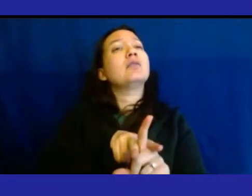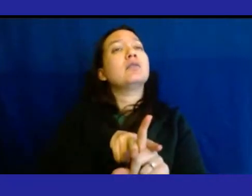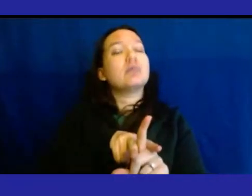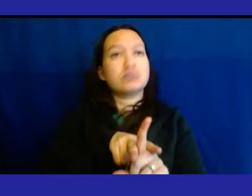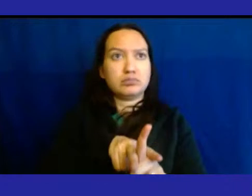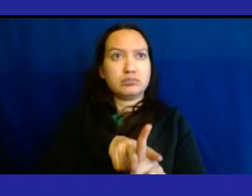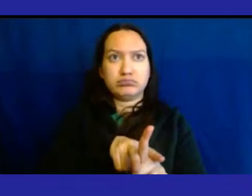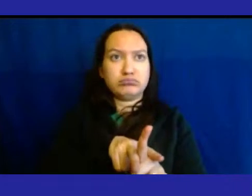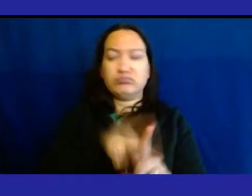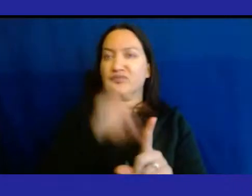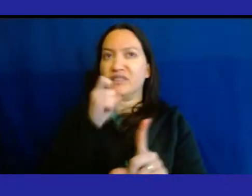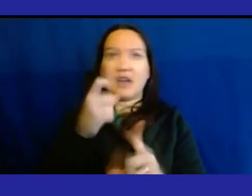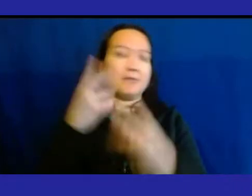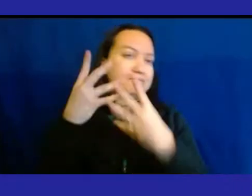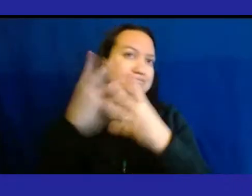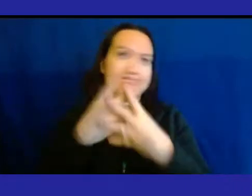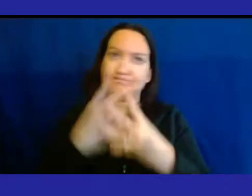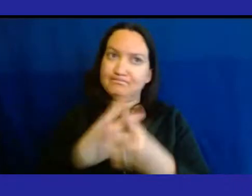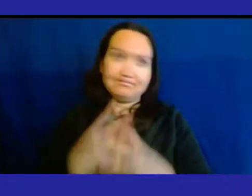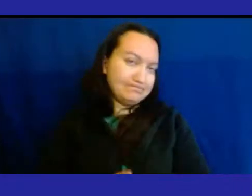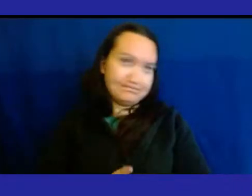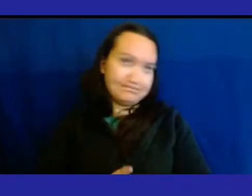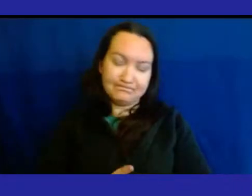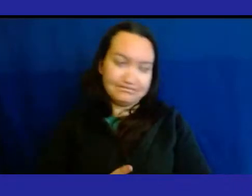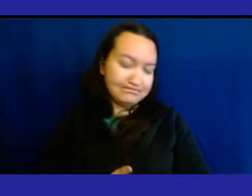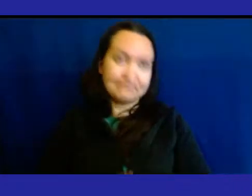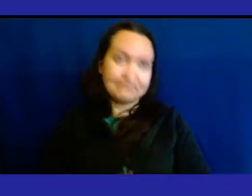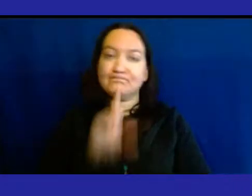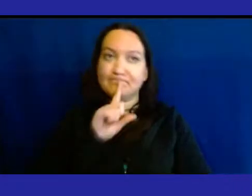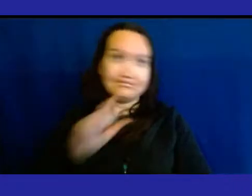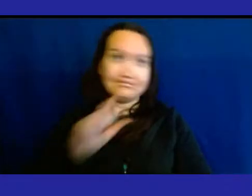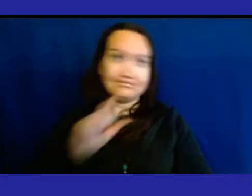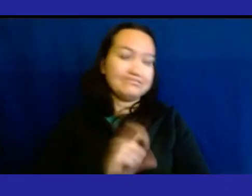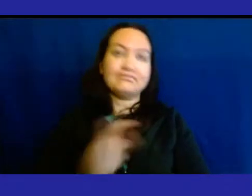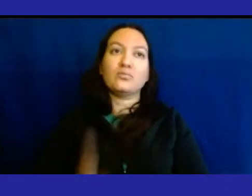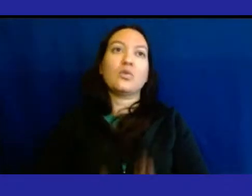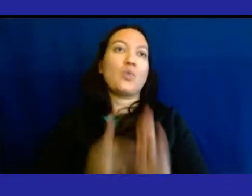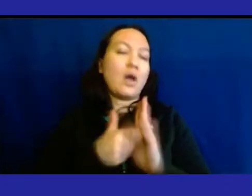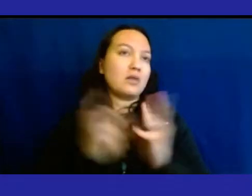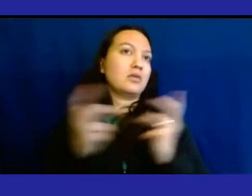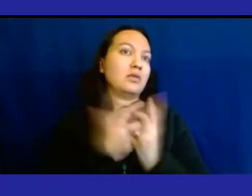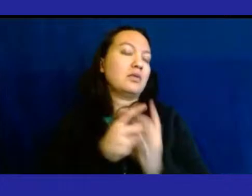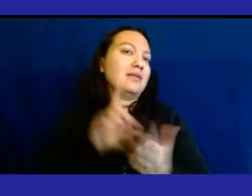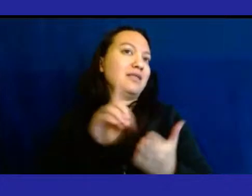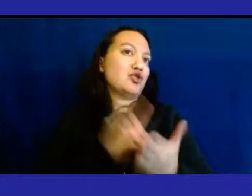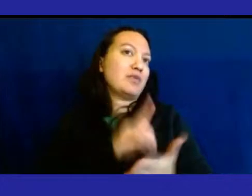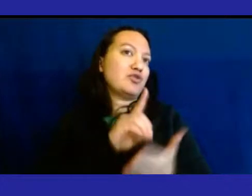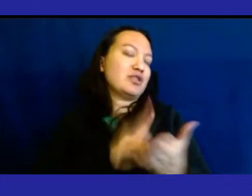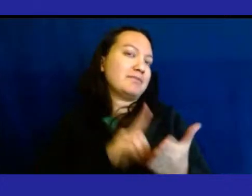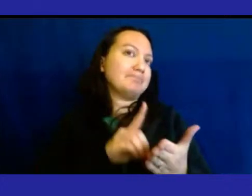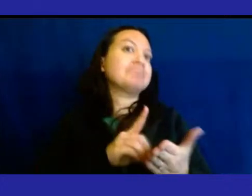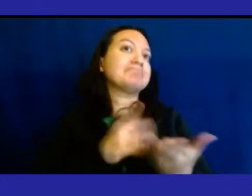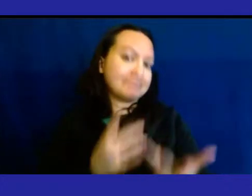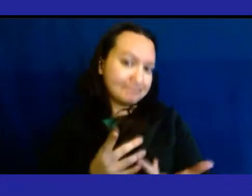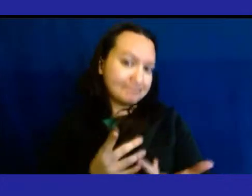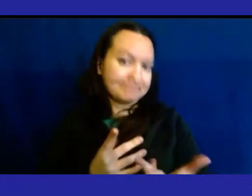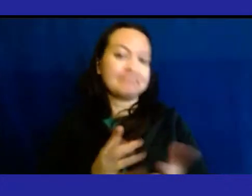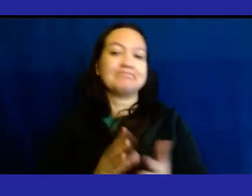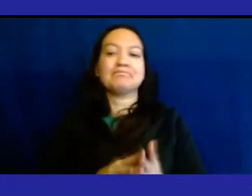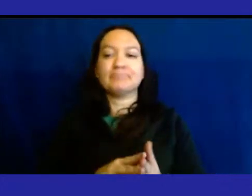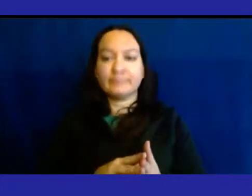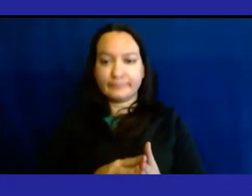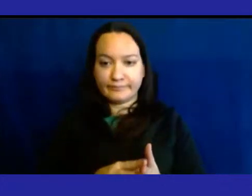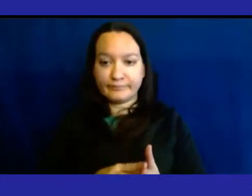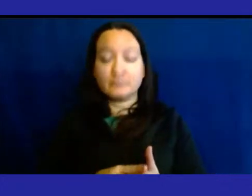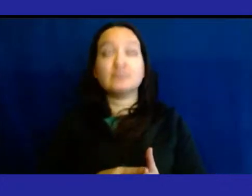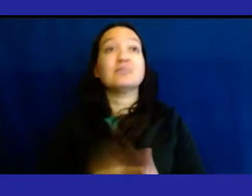real vetting of the complaint to ensure that it actually does meet a discrimination complaint. So you'll find that people